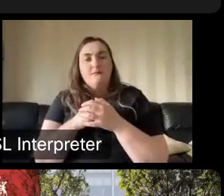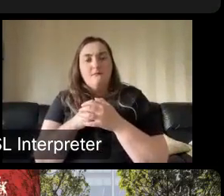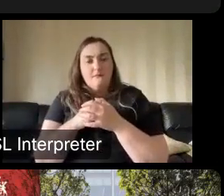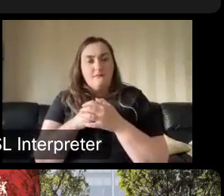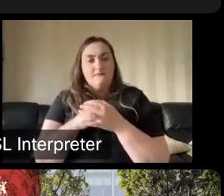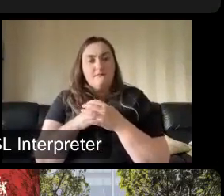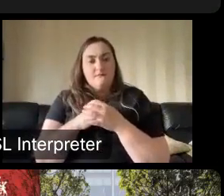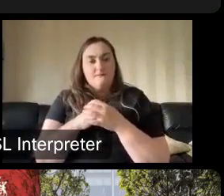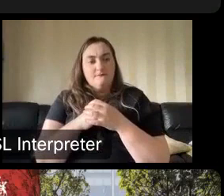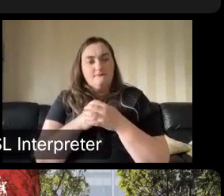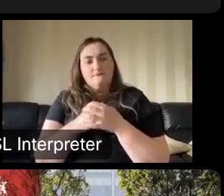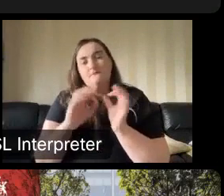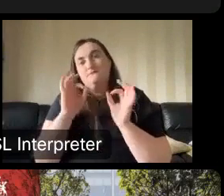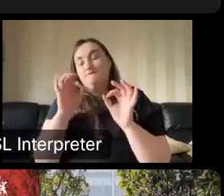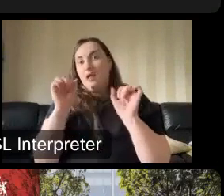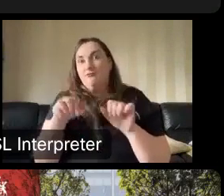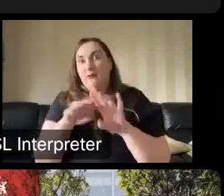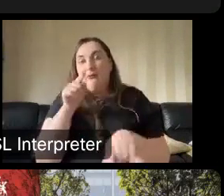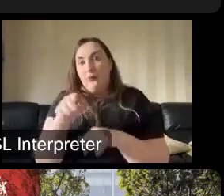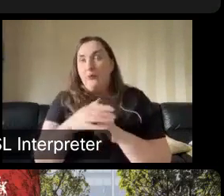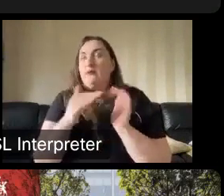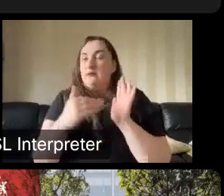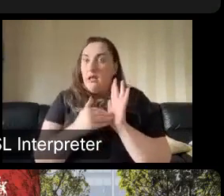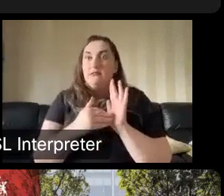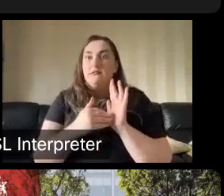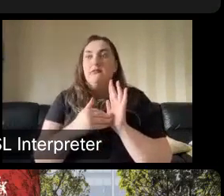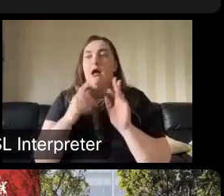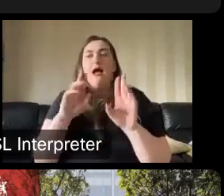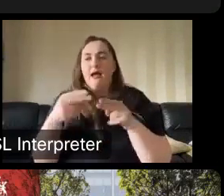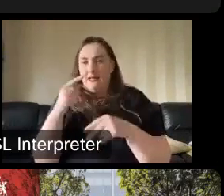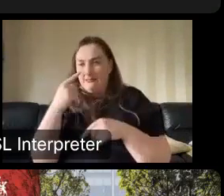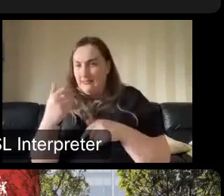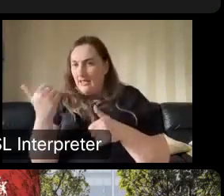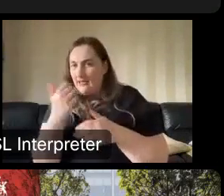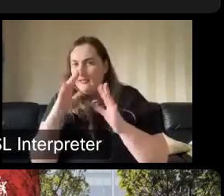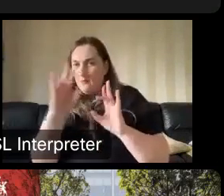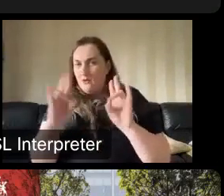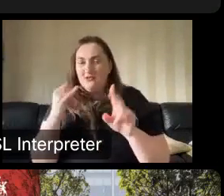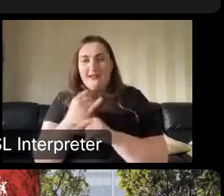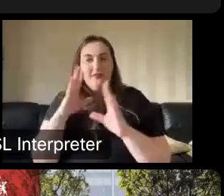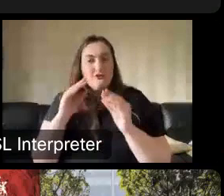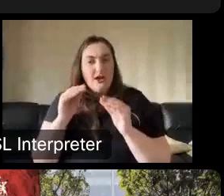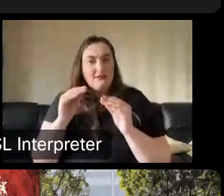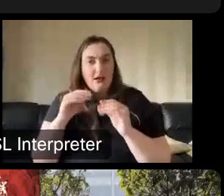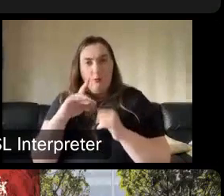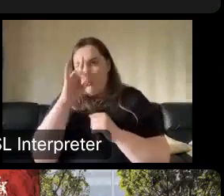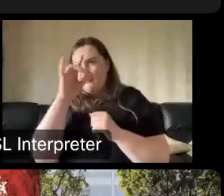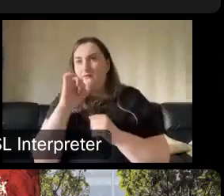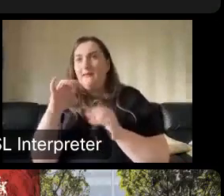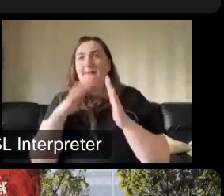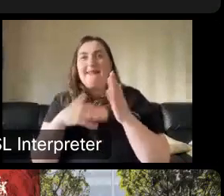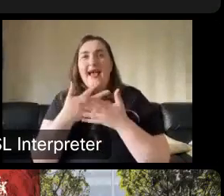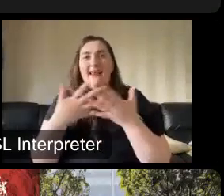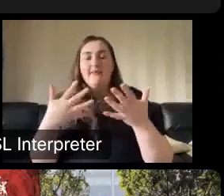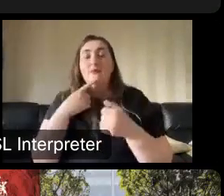Agree with you absolutely on that, Eva. I can't see any questions in the chat team. I hope I've missed anything there. But Eva, just one last